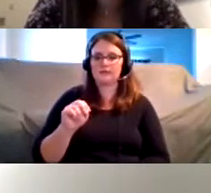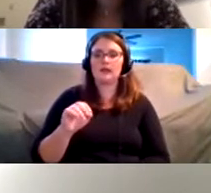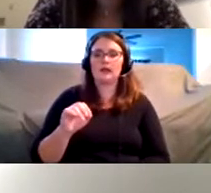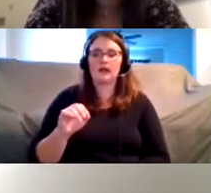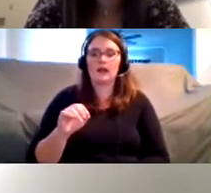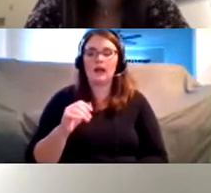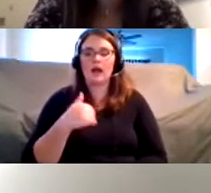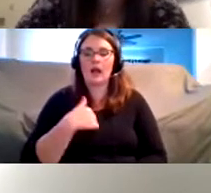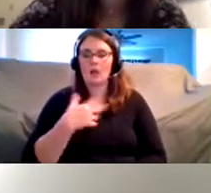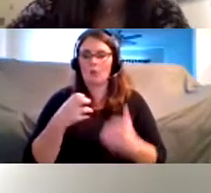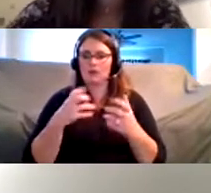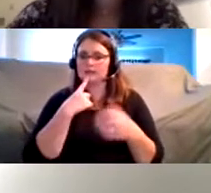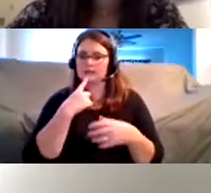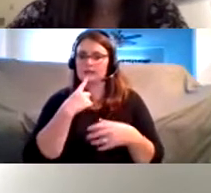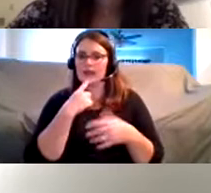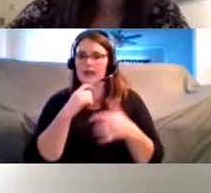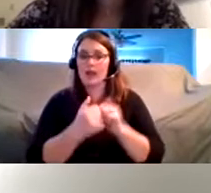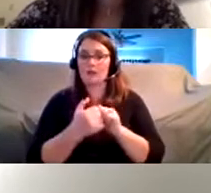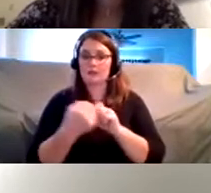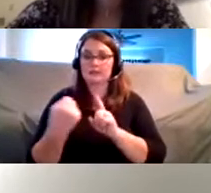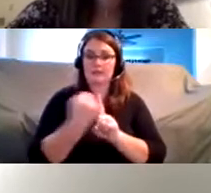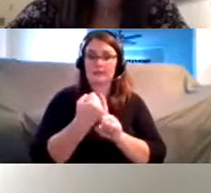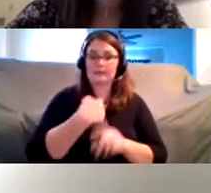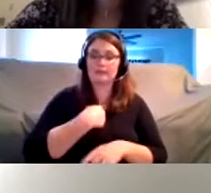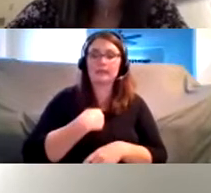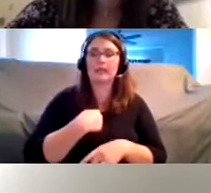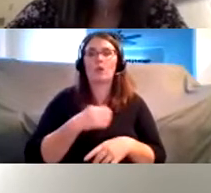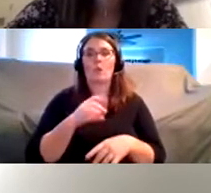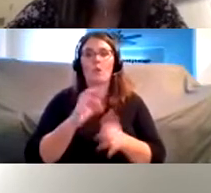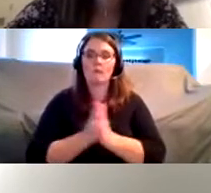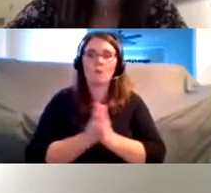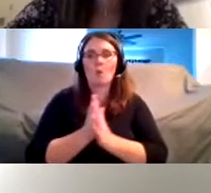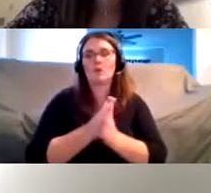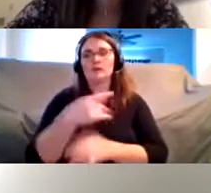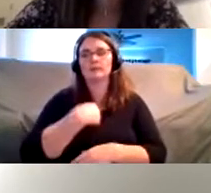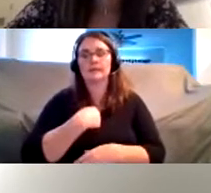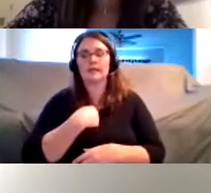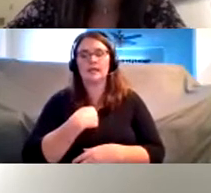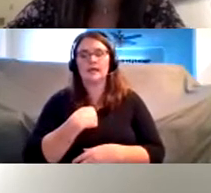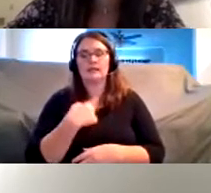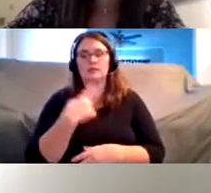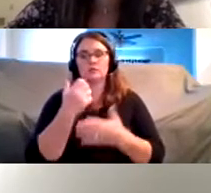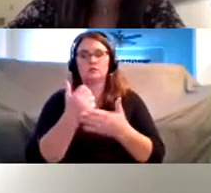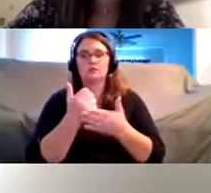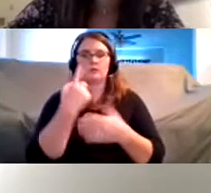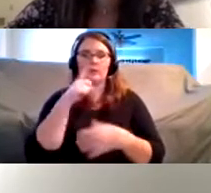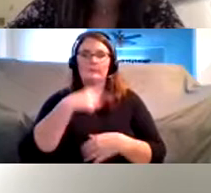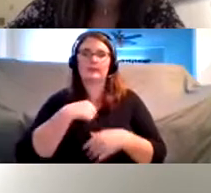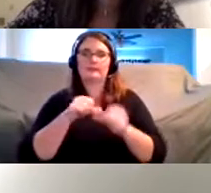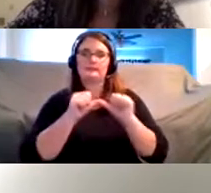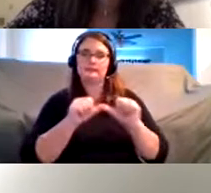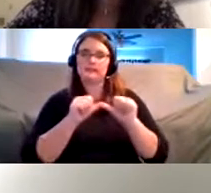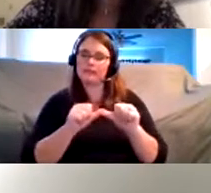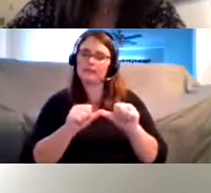I was gonna say the way it has impacted me or motivated me, in a way, it's just to keep advocating for quote unquote